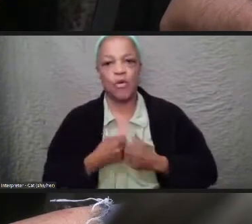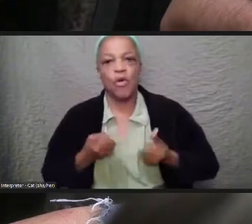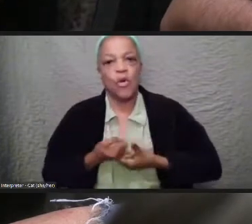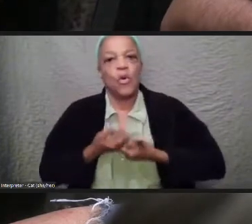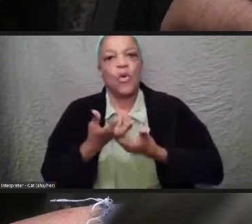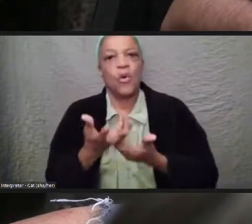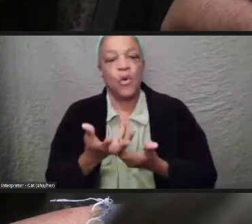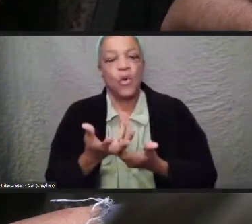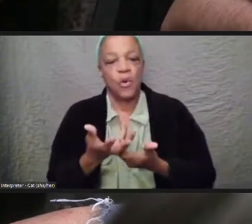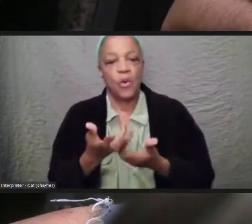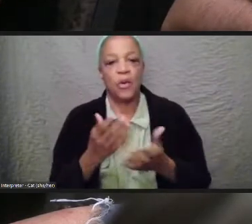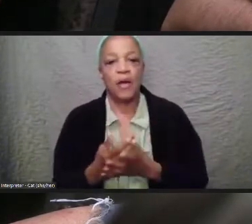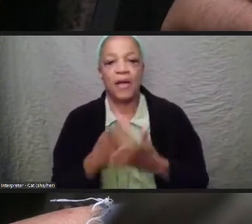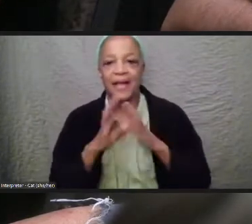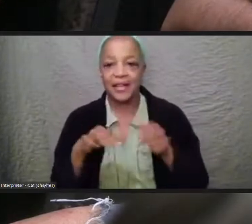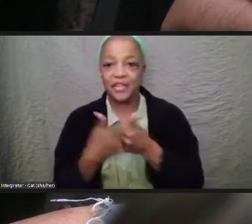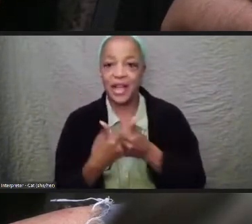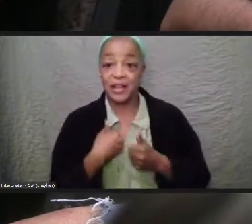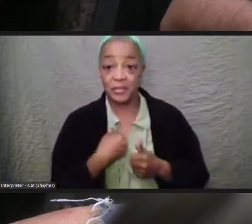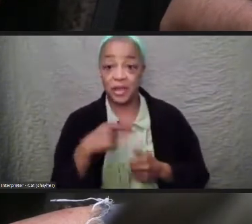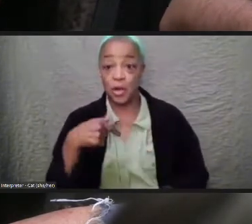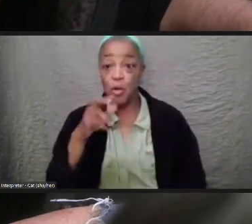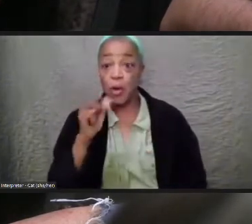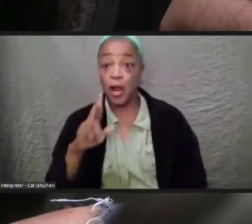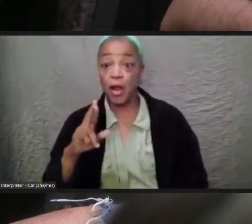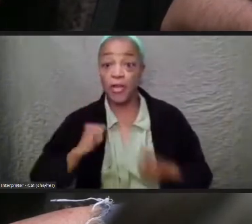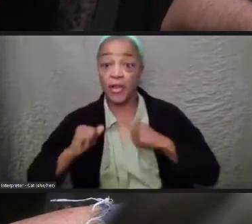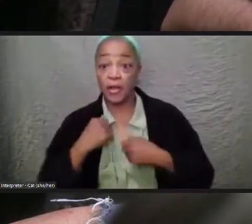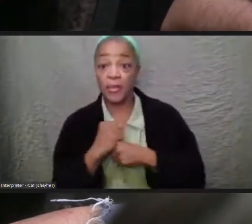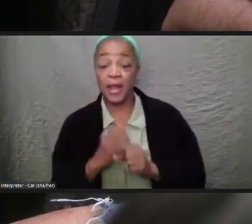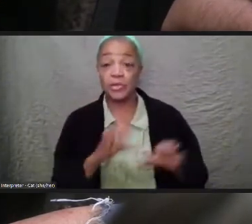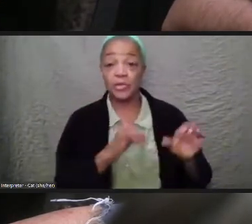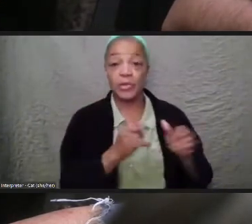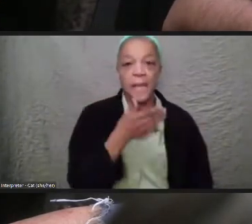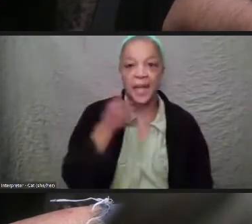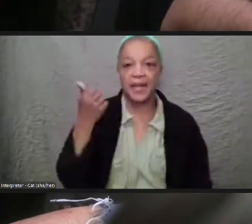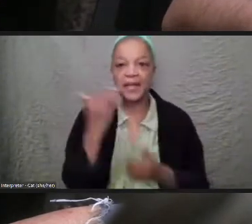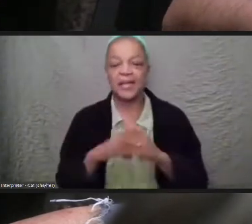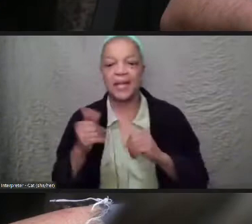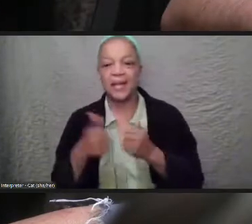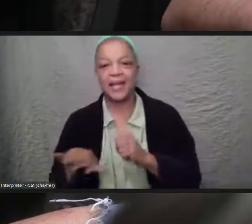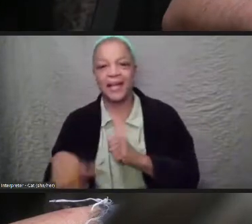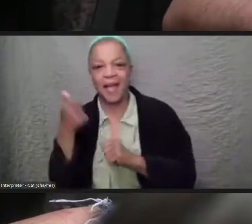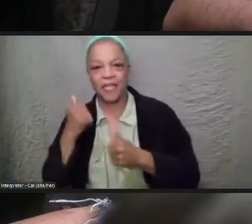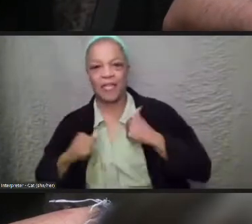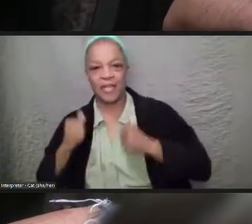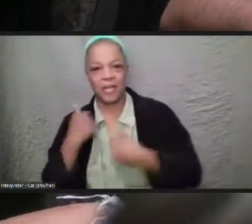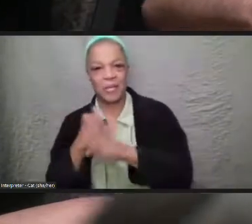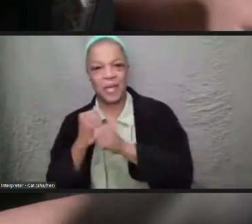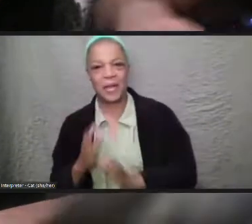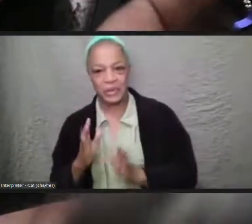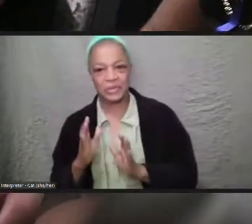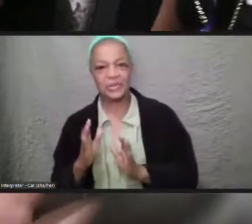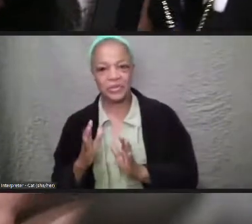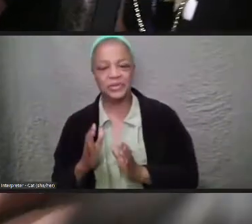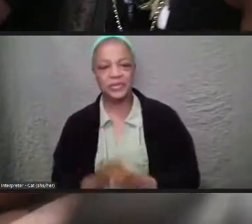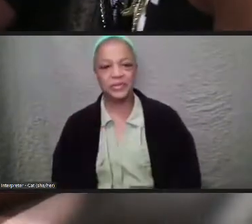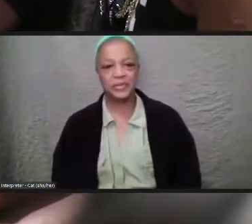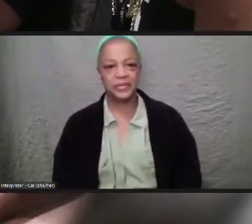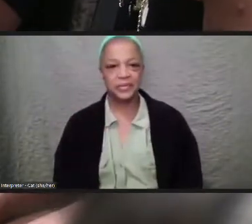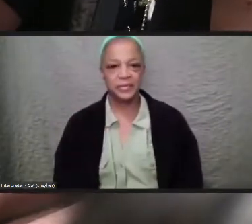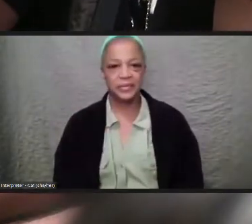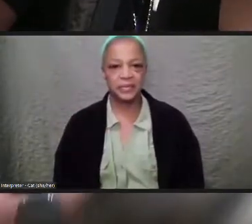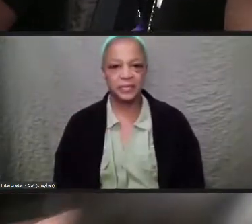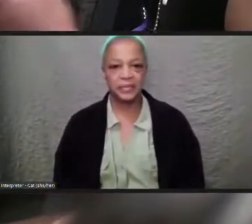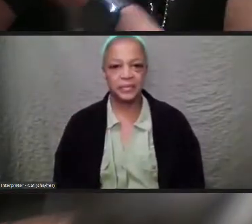challenge me. And I think queer theater makers do that better than any other theater makers. We want to